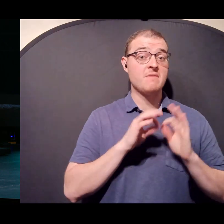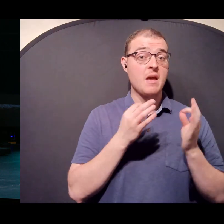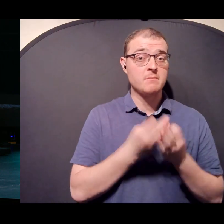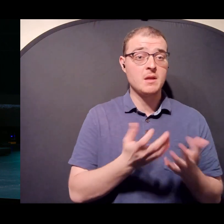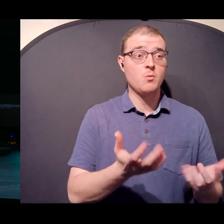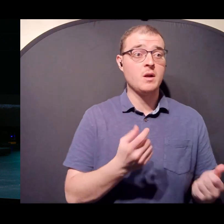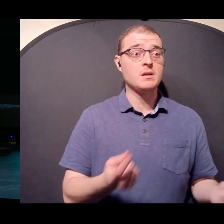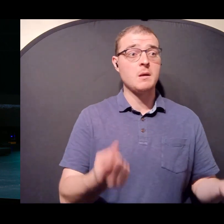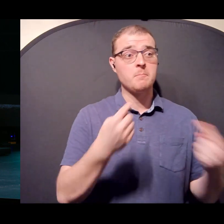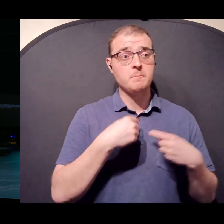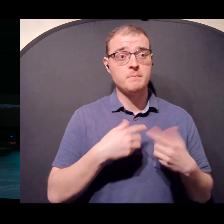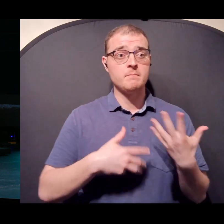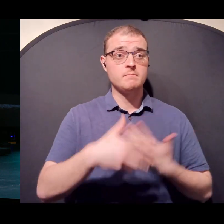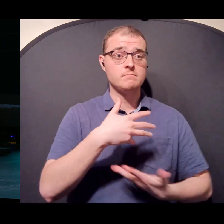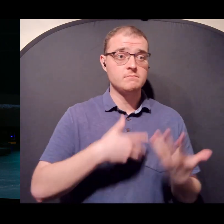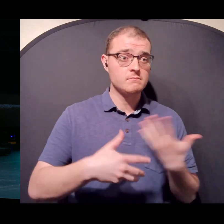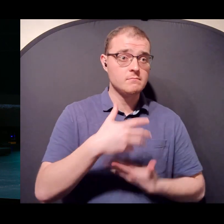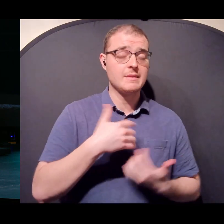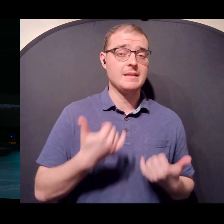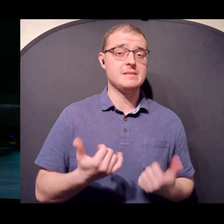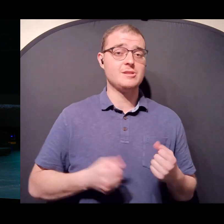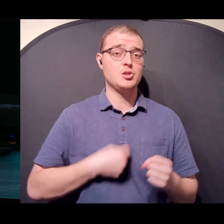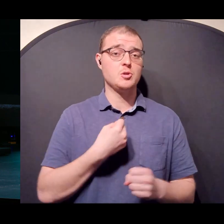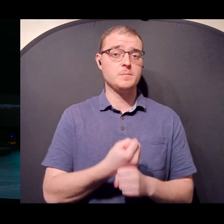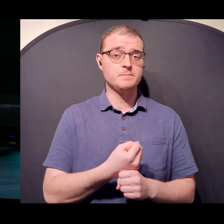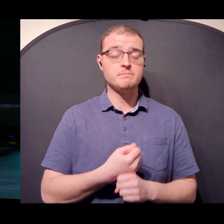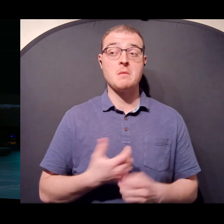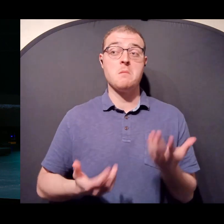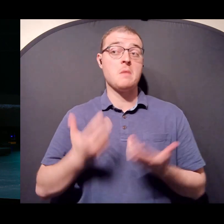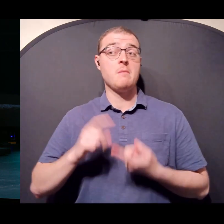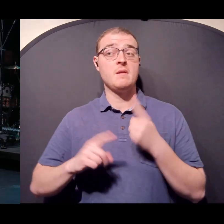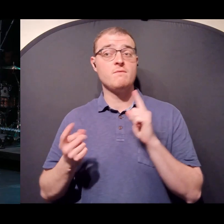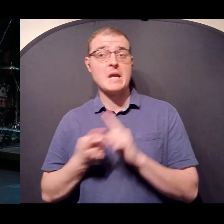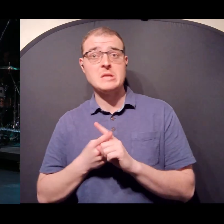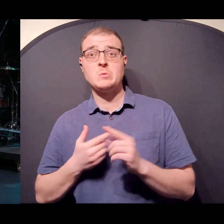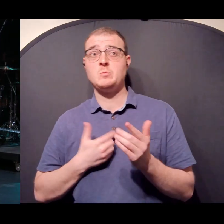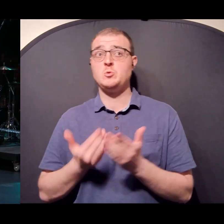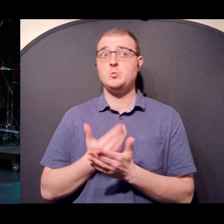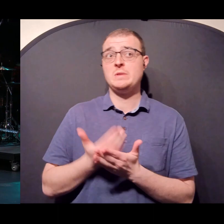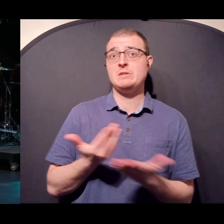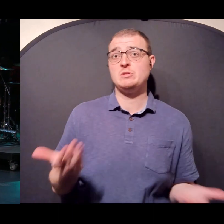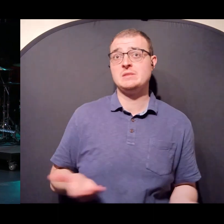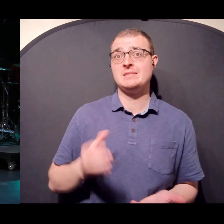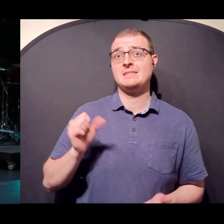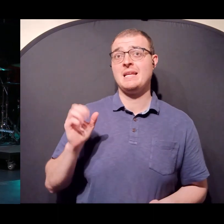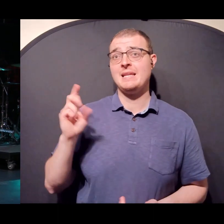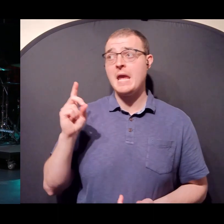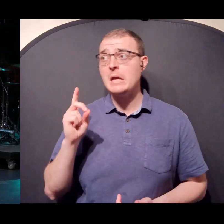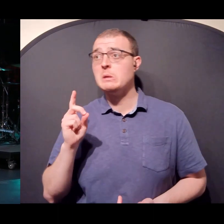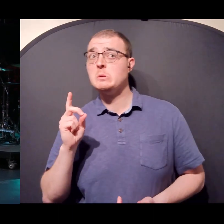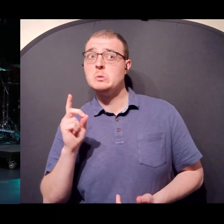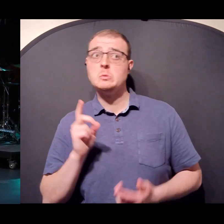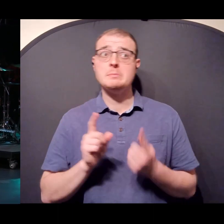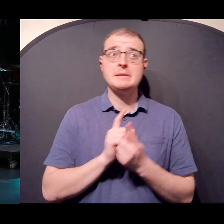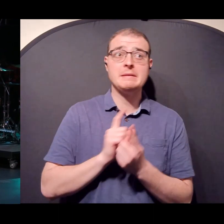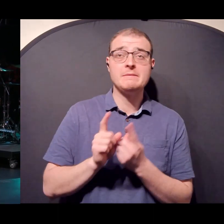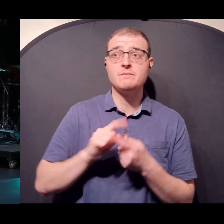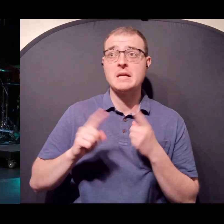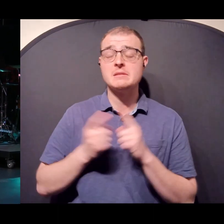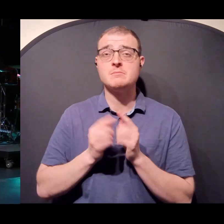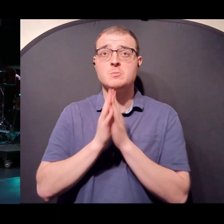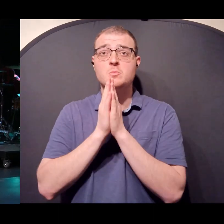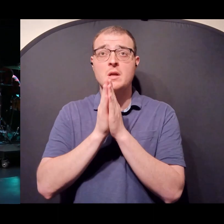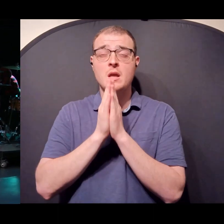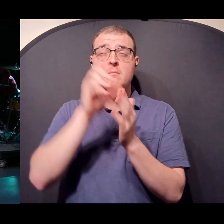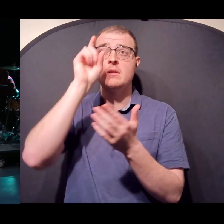I just want my family to come home. I want to be around my family this year. Maybe it's friends because you're new to San Diego, you're new